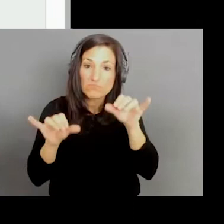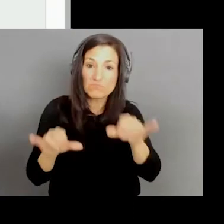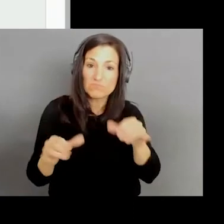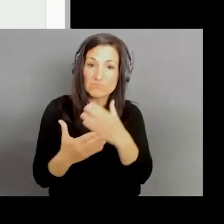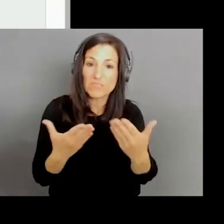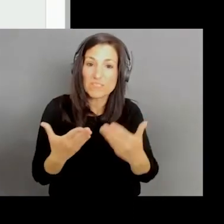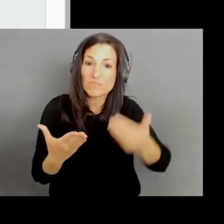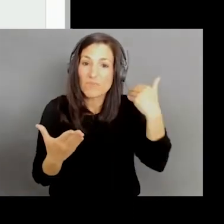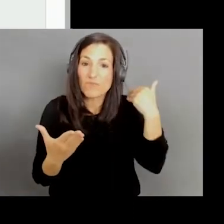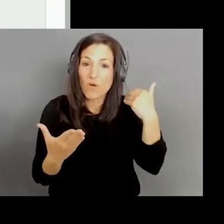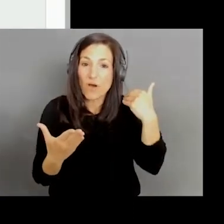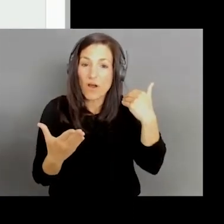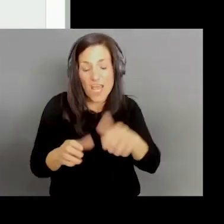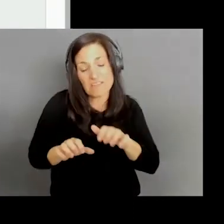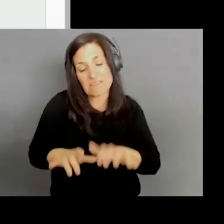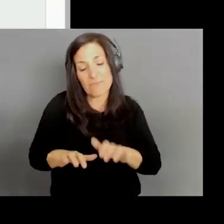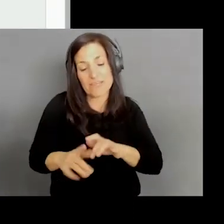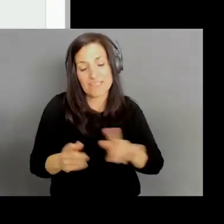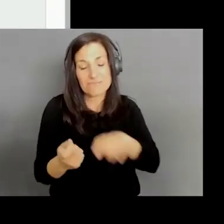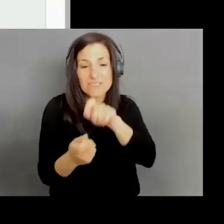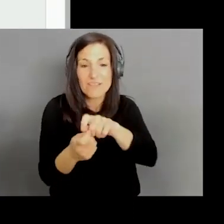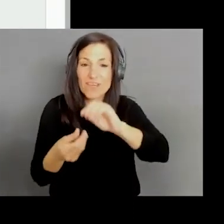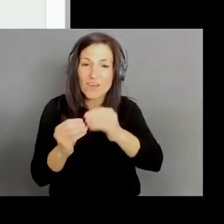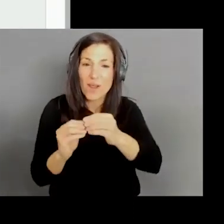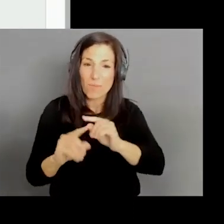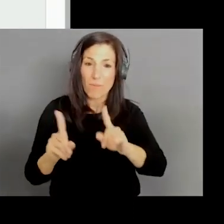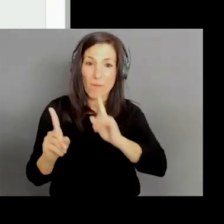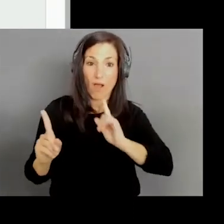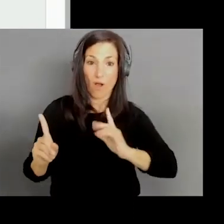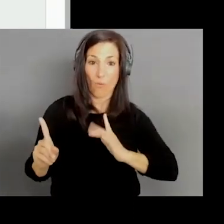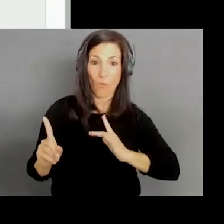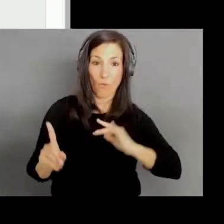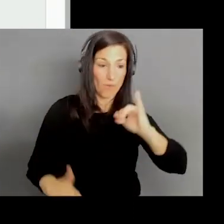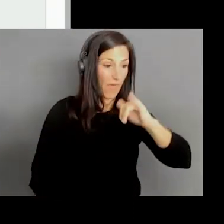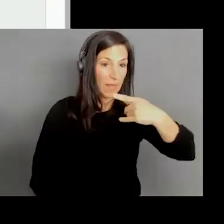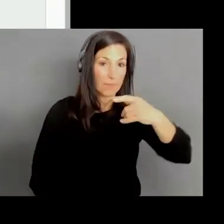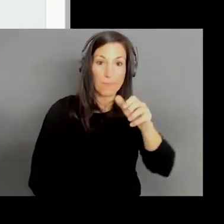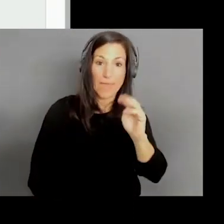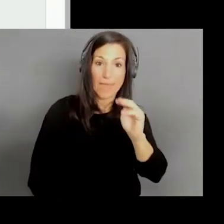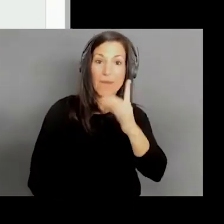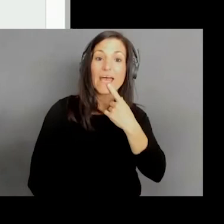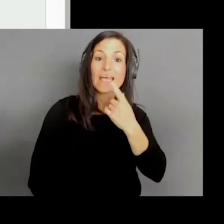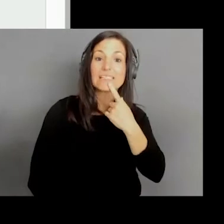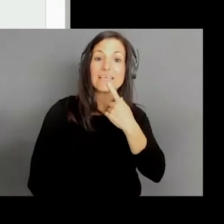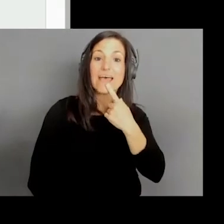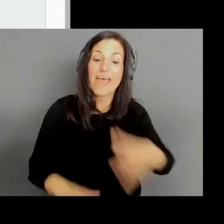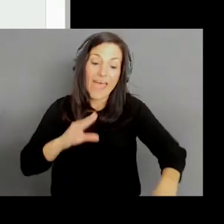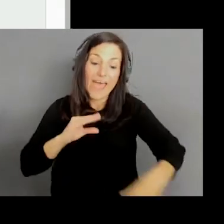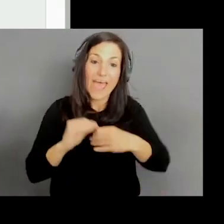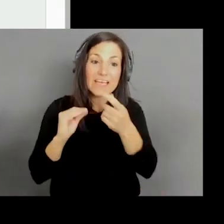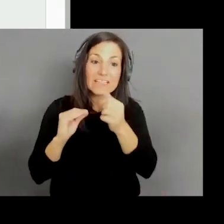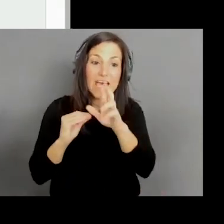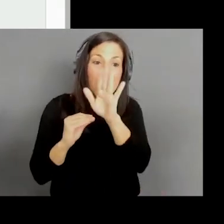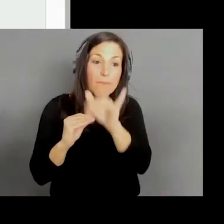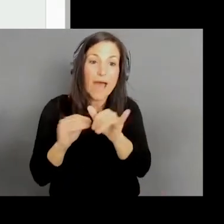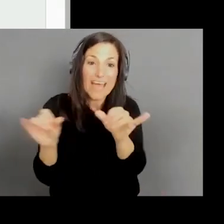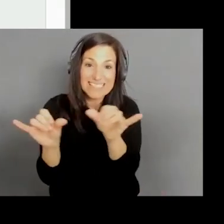number. But one of the cool things about IPAM is I can also click this Add CIDR by Size, So if I want to click